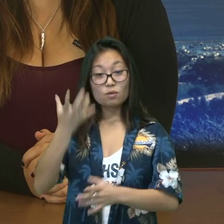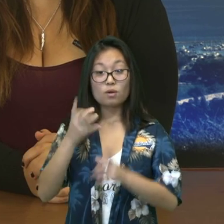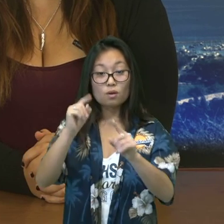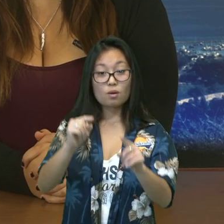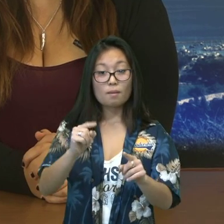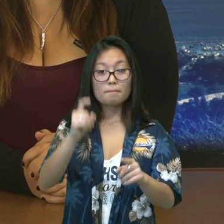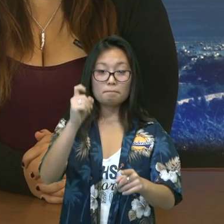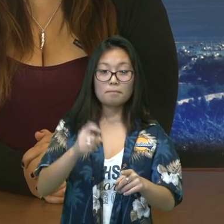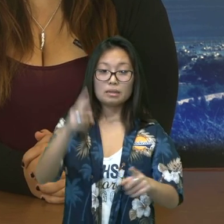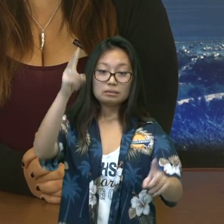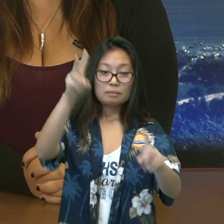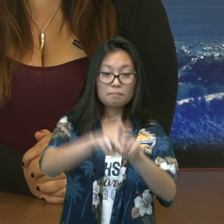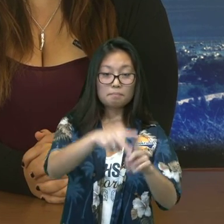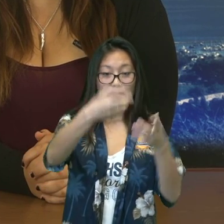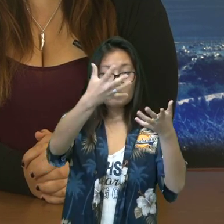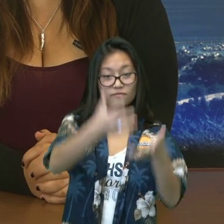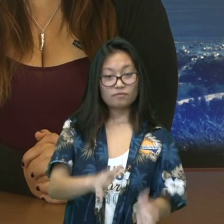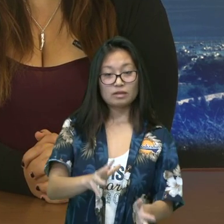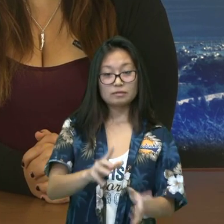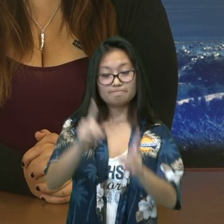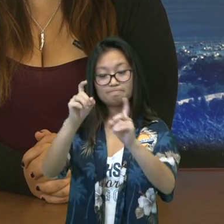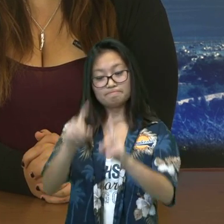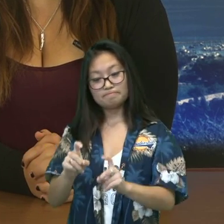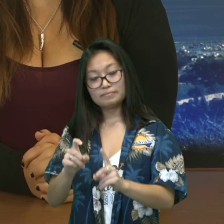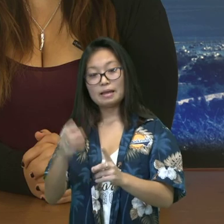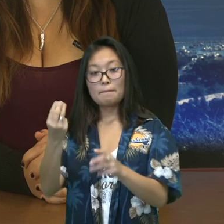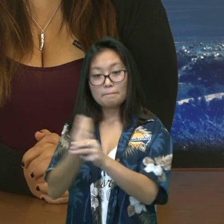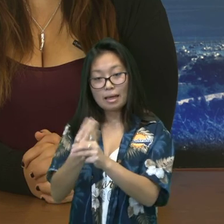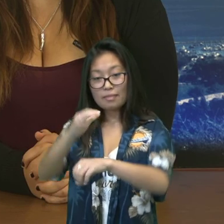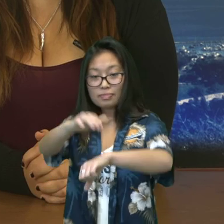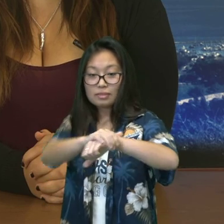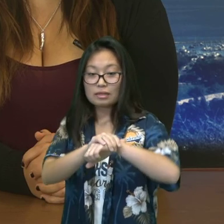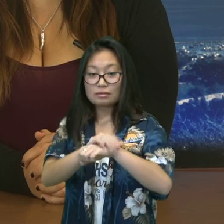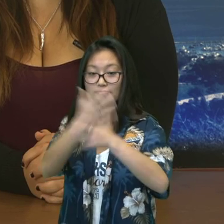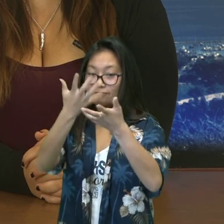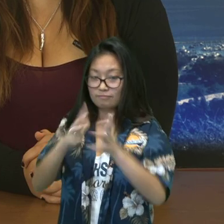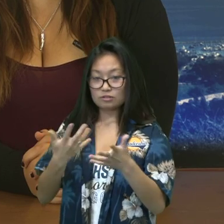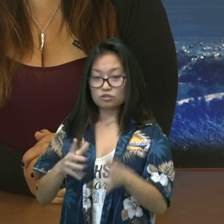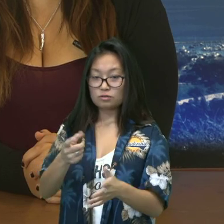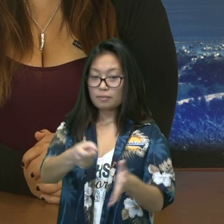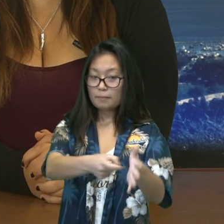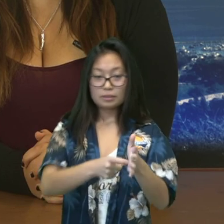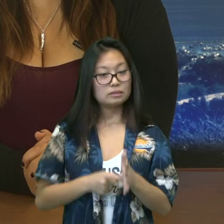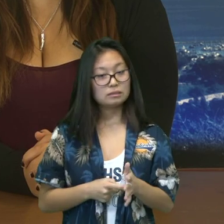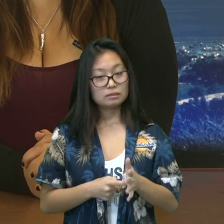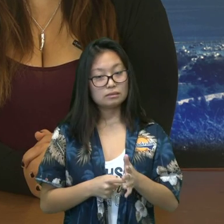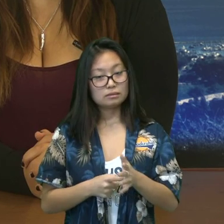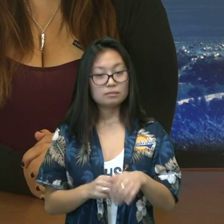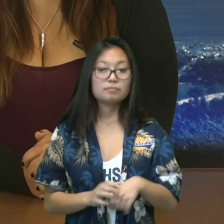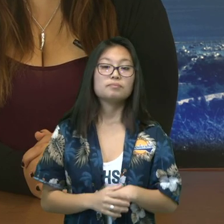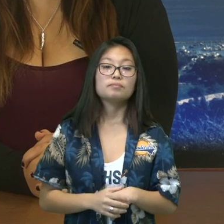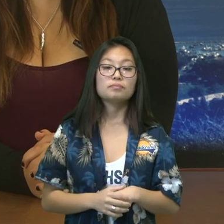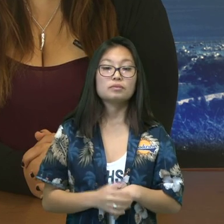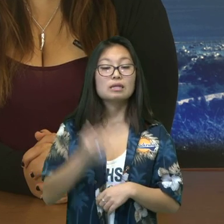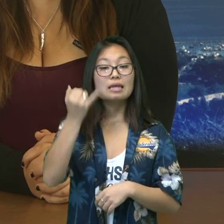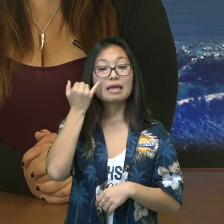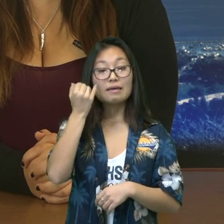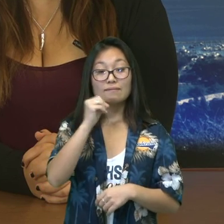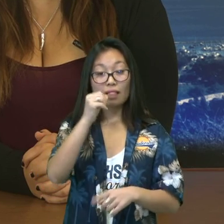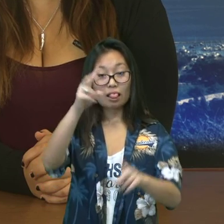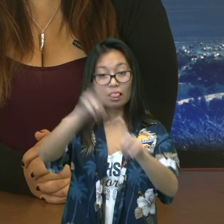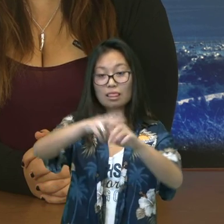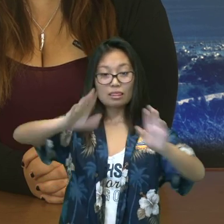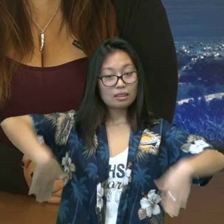attend, you must have already applied to SBCC and completed your assessments for math and English or completed the college level class. If you did